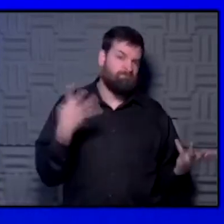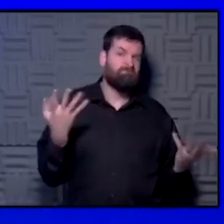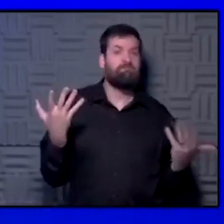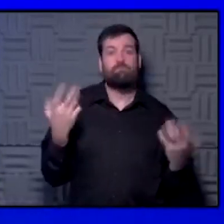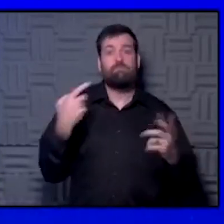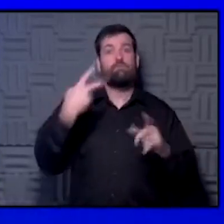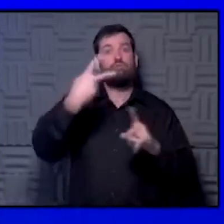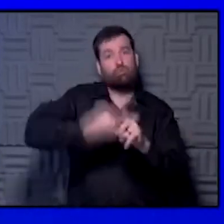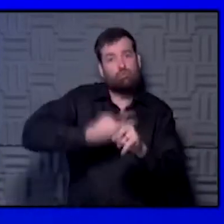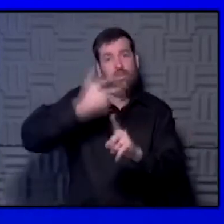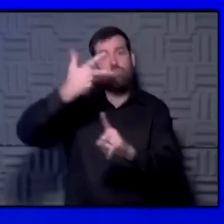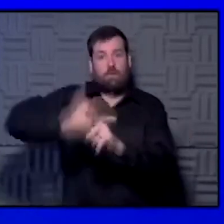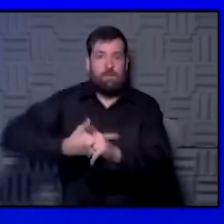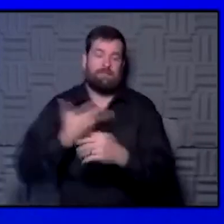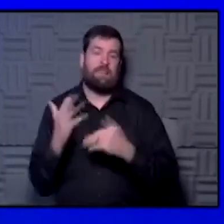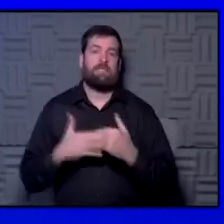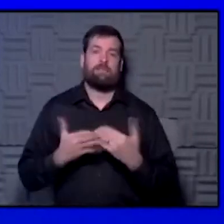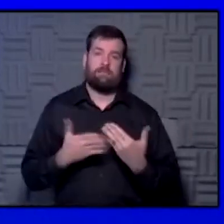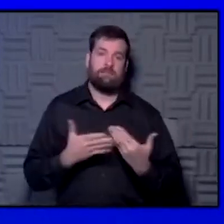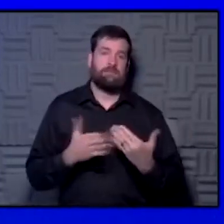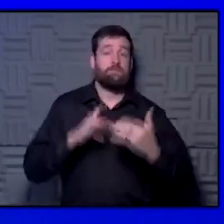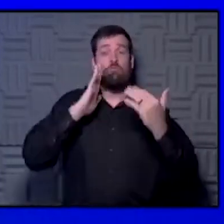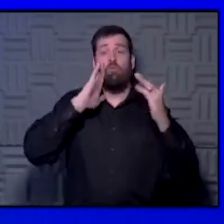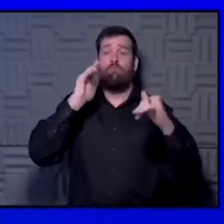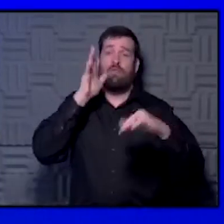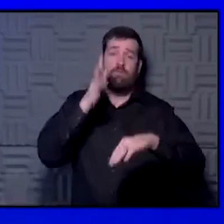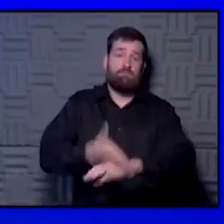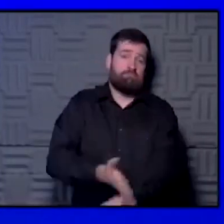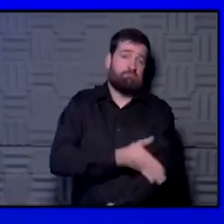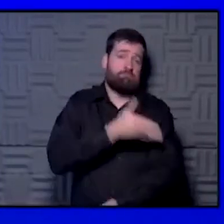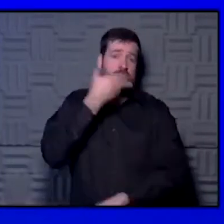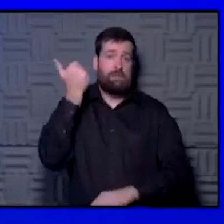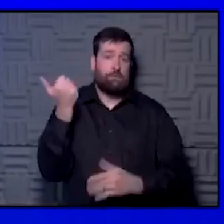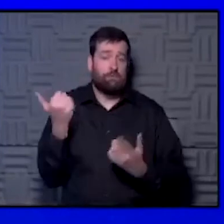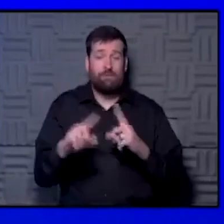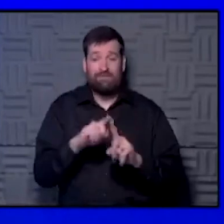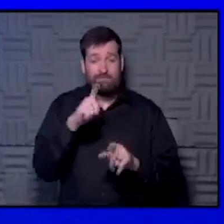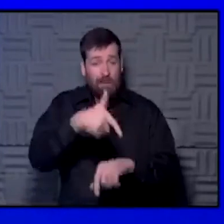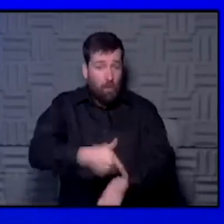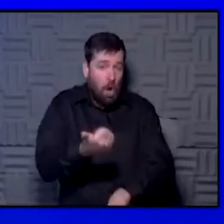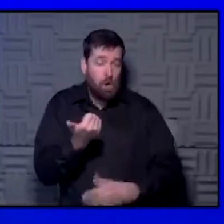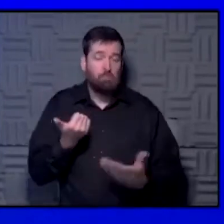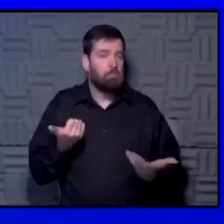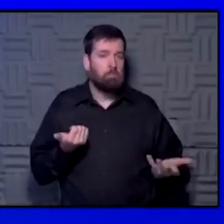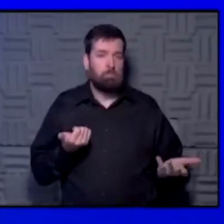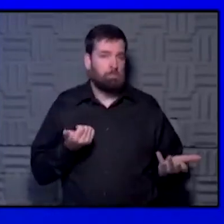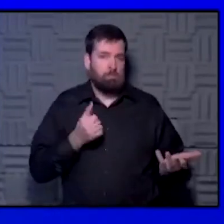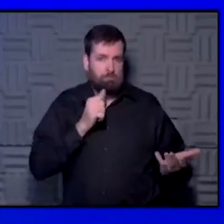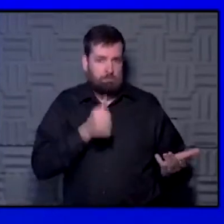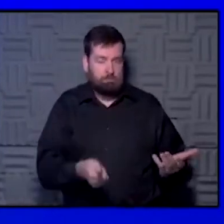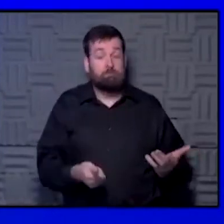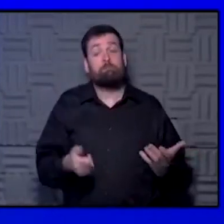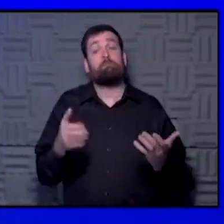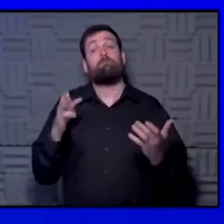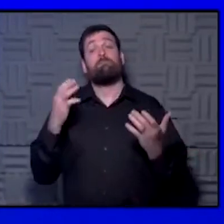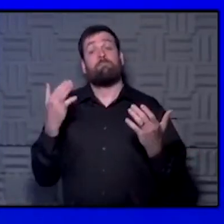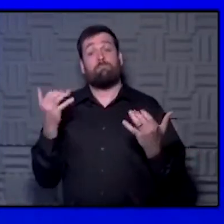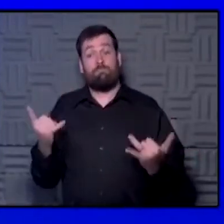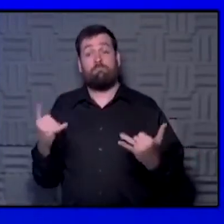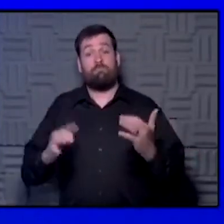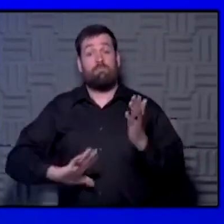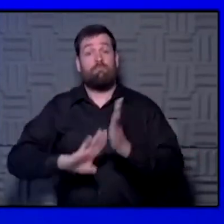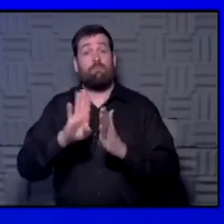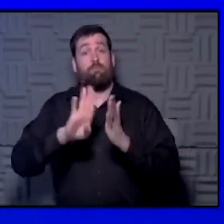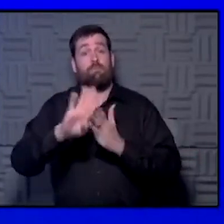least. Hopefully it will get better, but we just don't know how long. And we are developing a program or